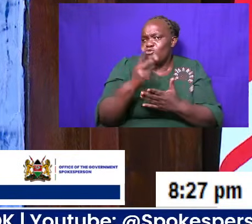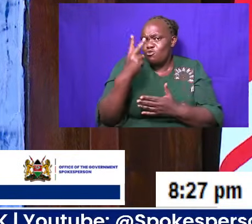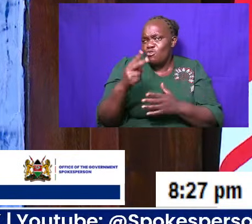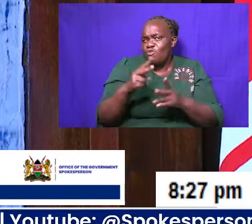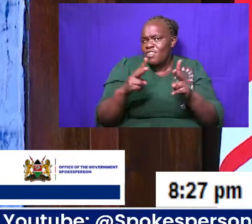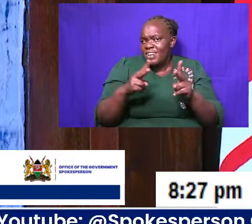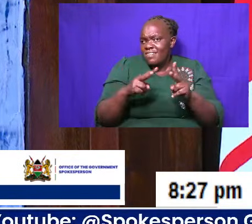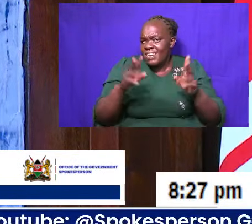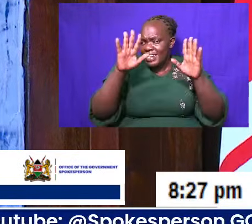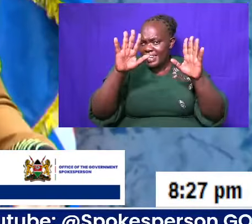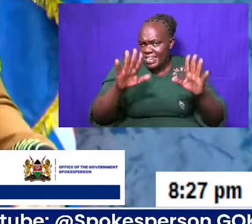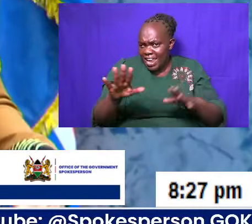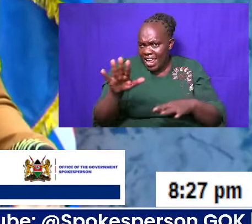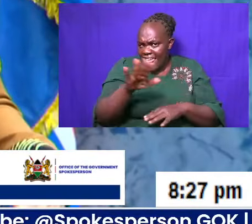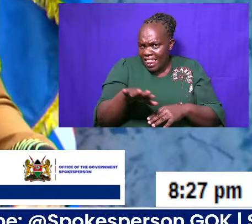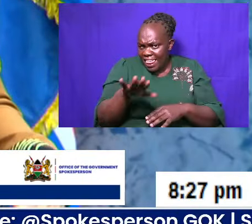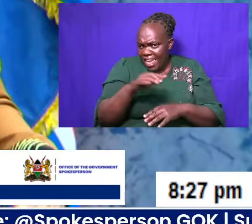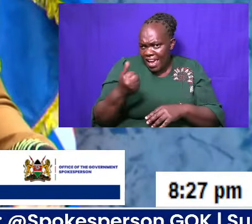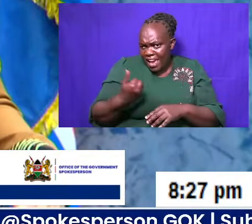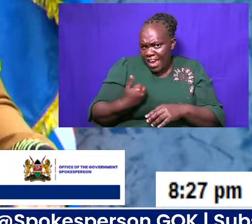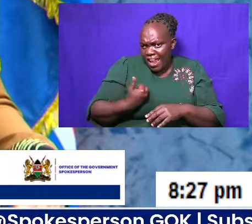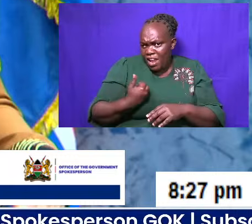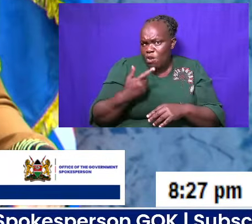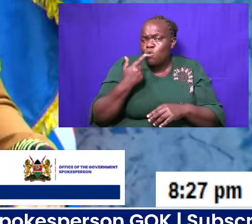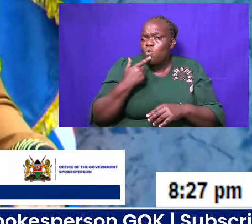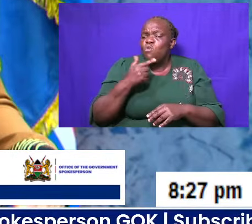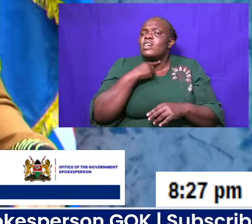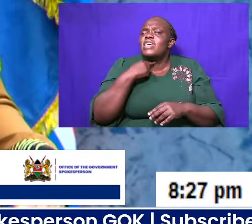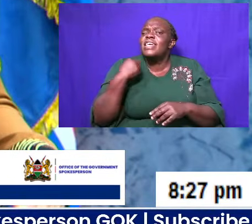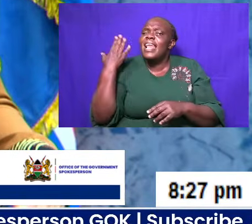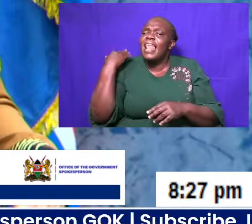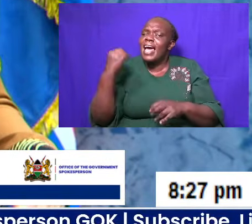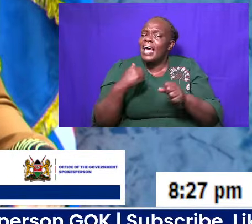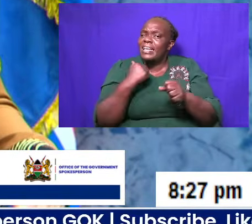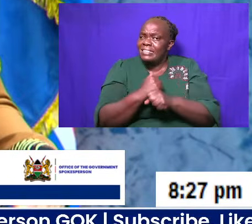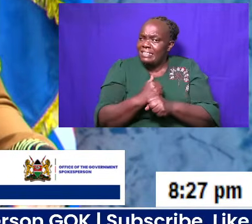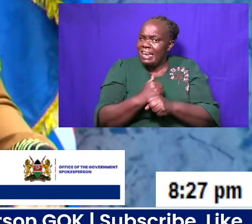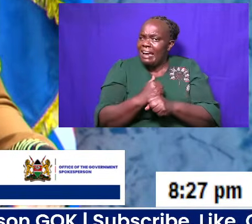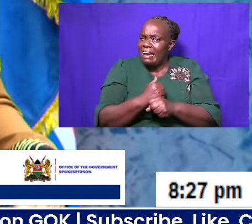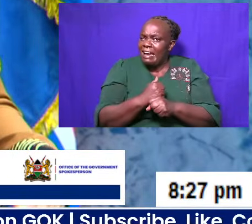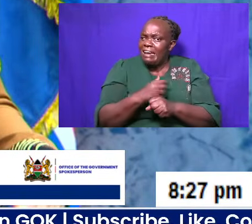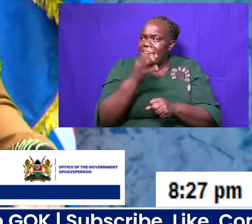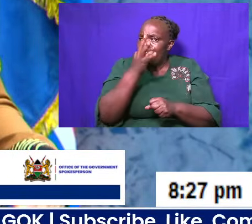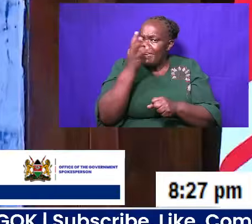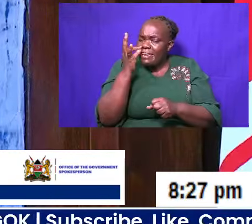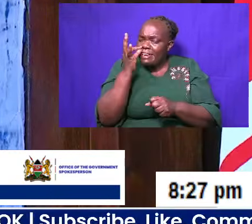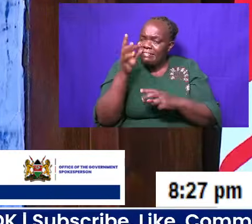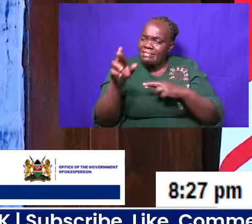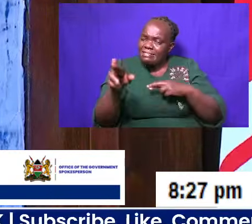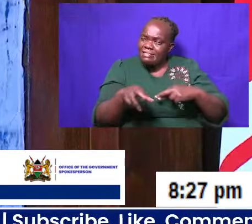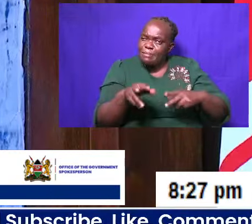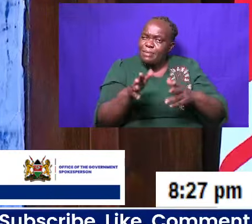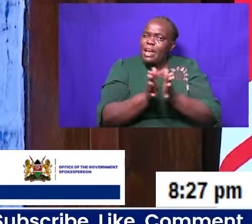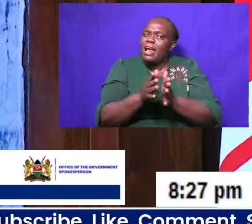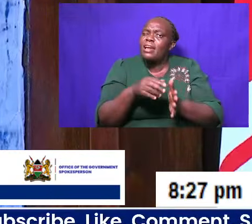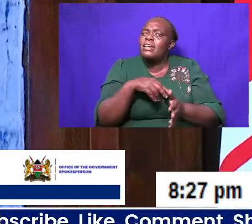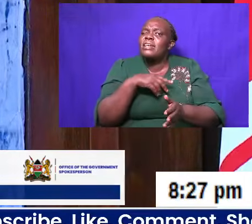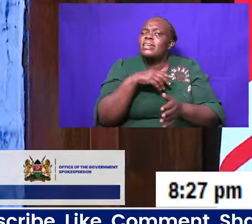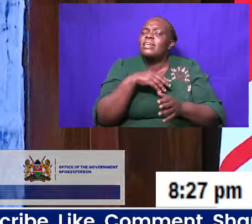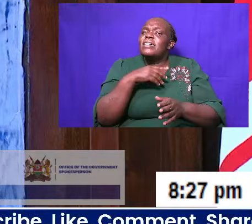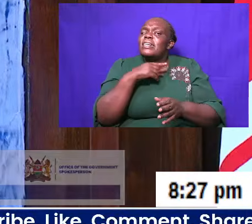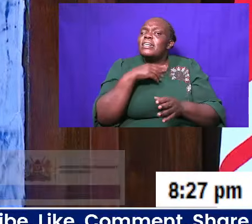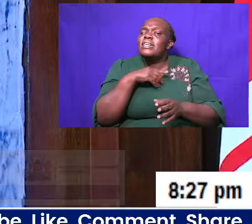key judgments. There was that girl who was killed last year in Nyeri, defiled and killed, and the judgment is out